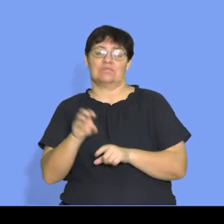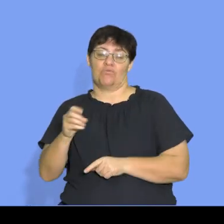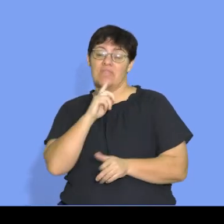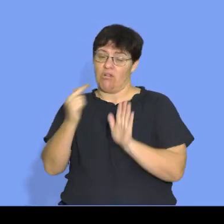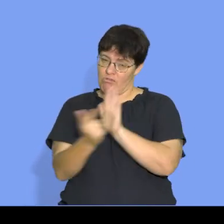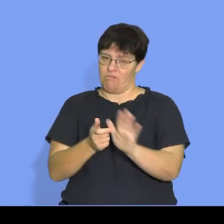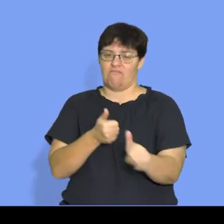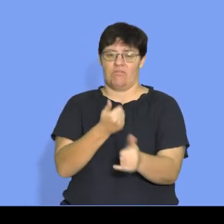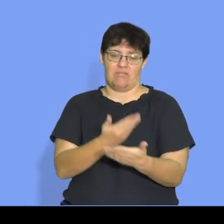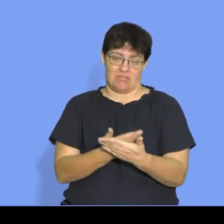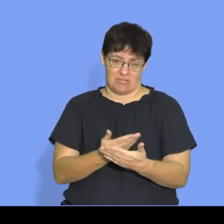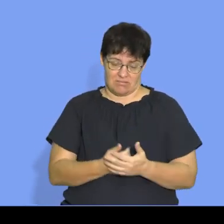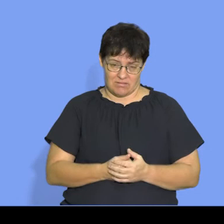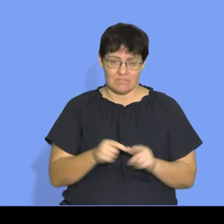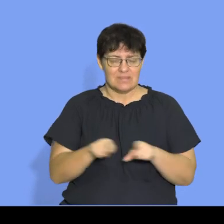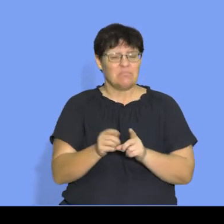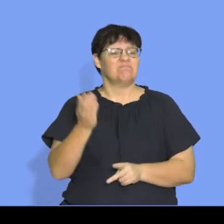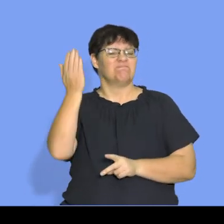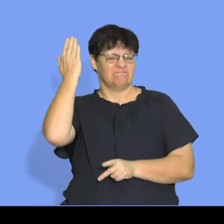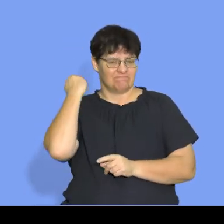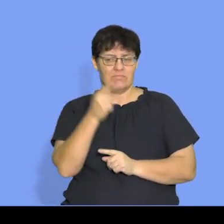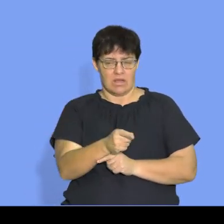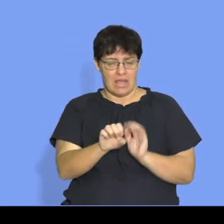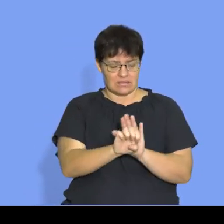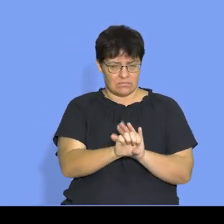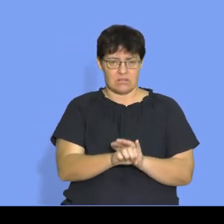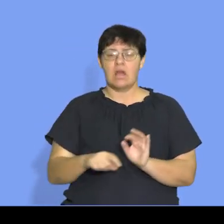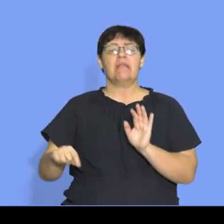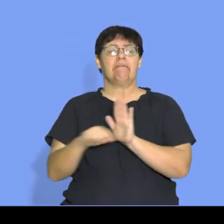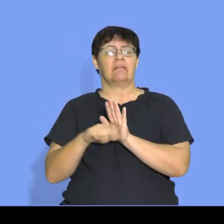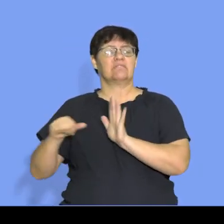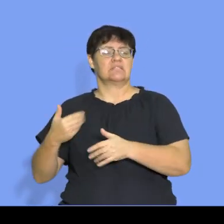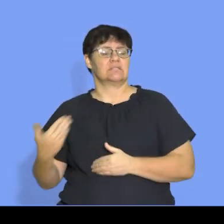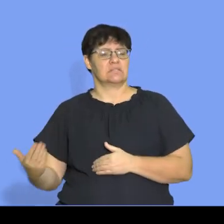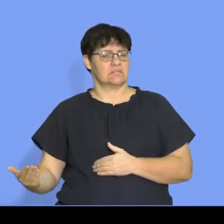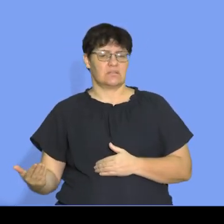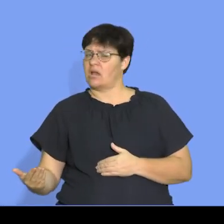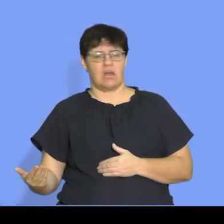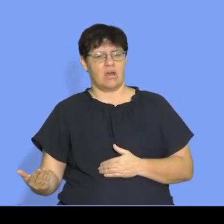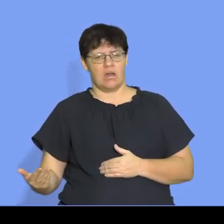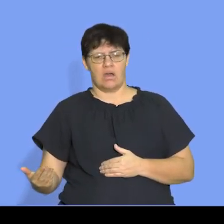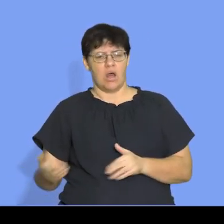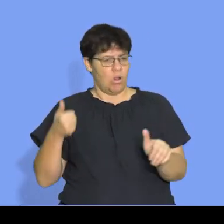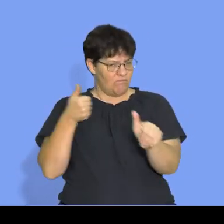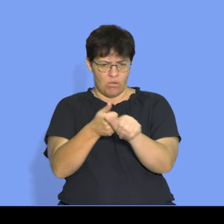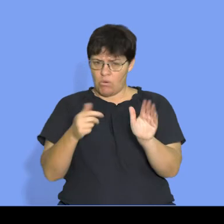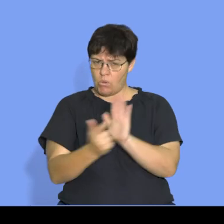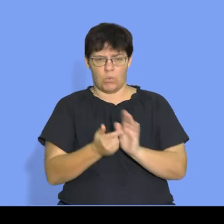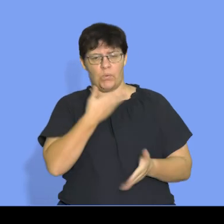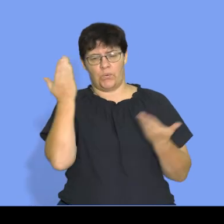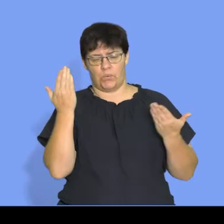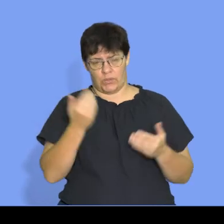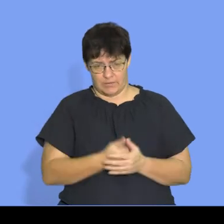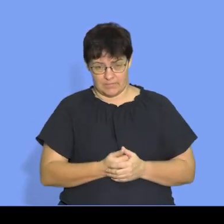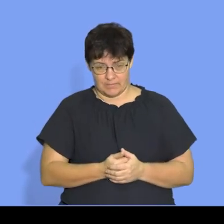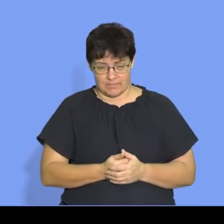with my previous example, it was equal to negative 16, meaning it does not abide by the law that I'm just giving you